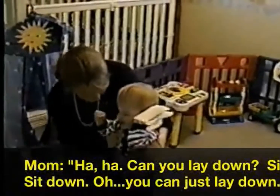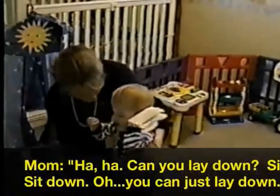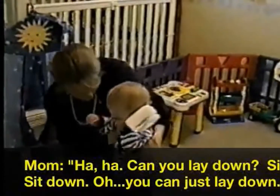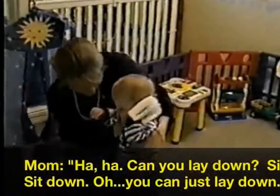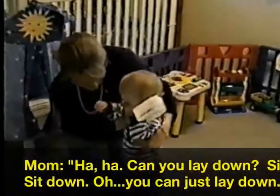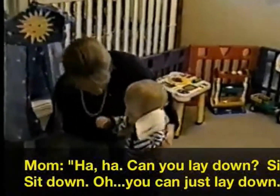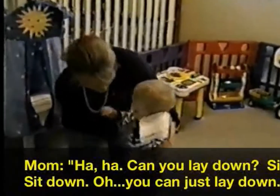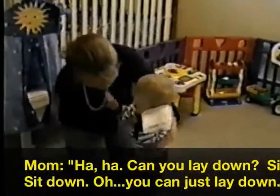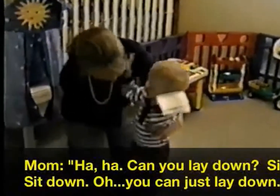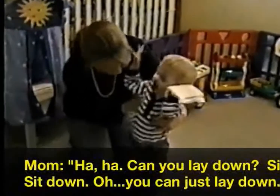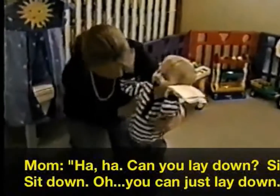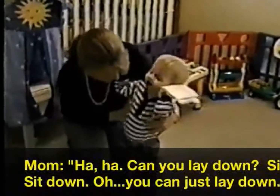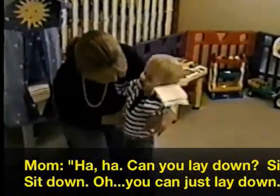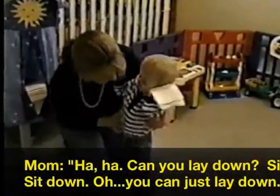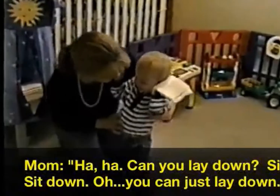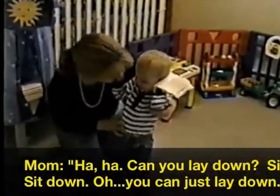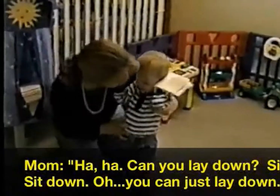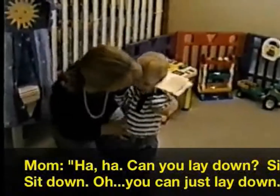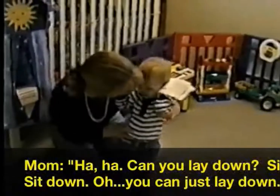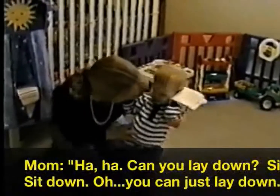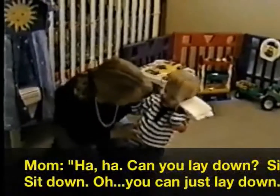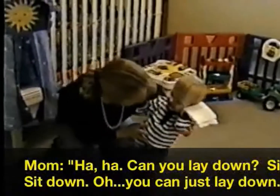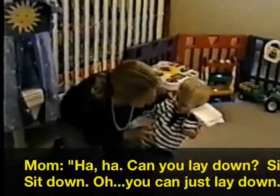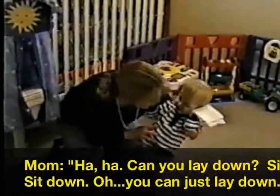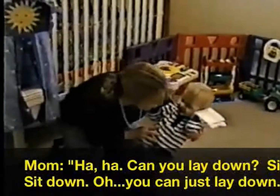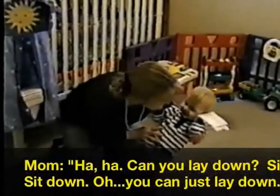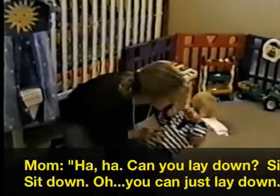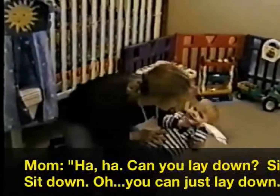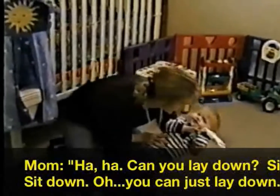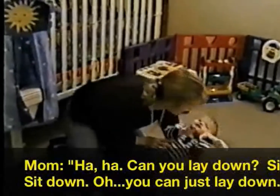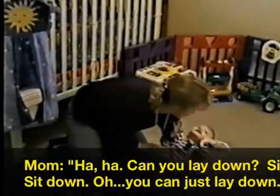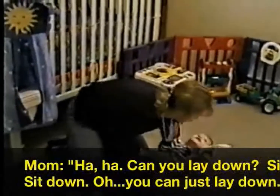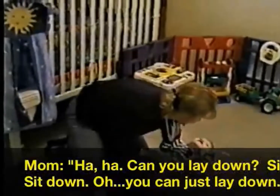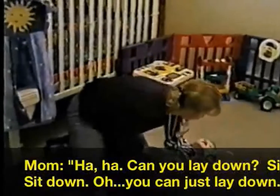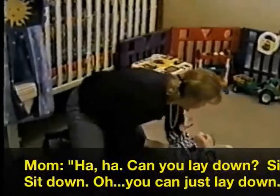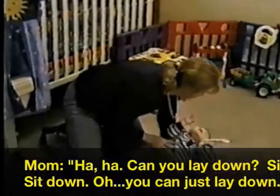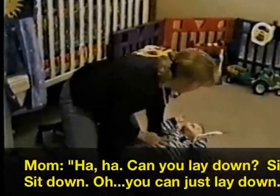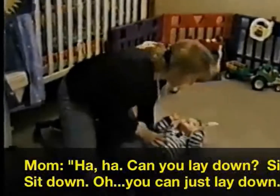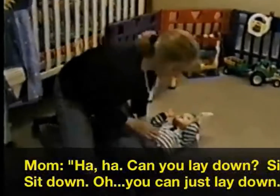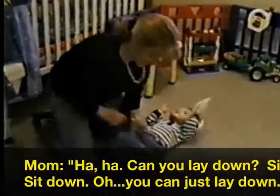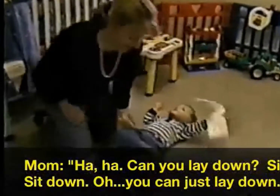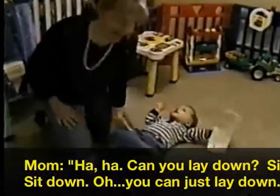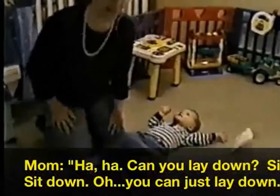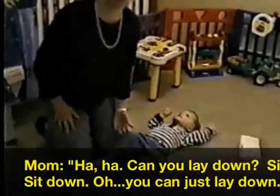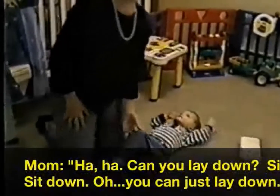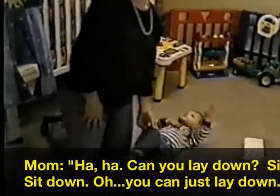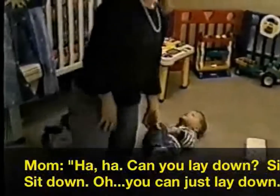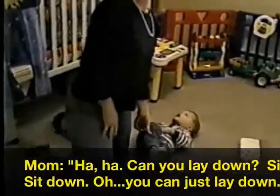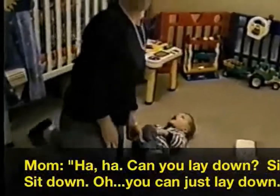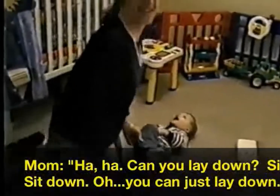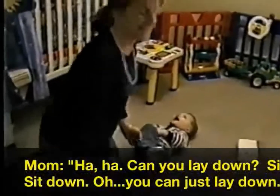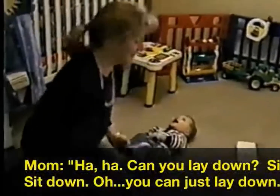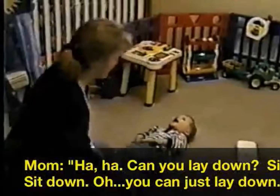Sit down. Sit down. Sit down. Oh, you can just lay down that way.